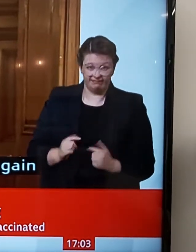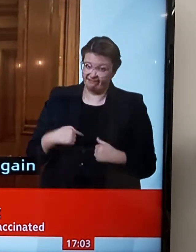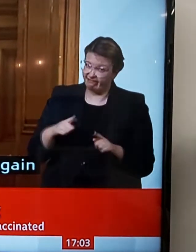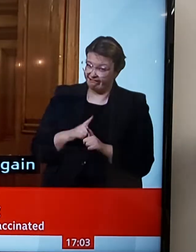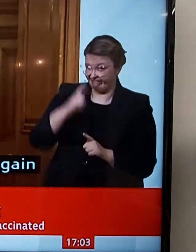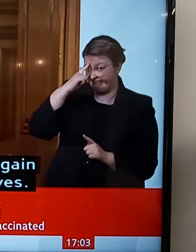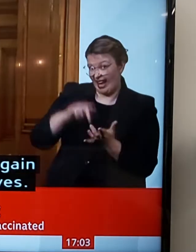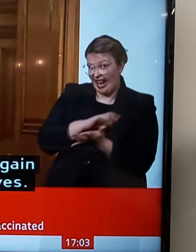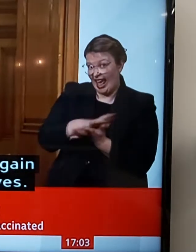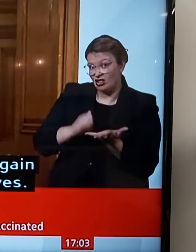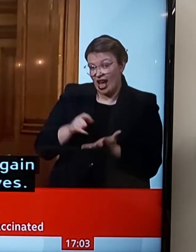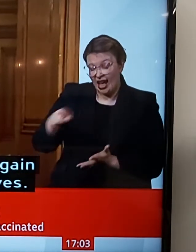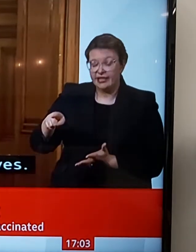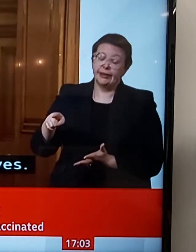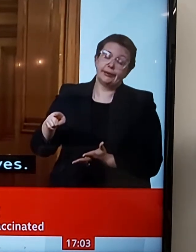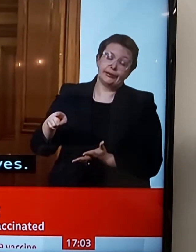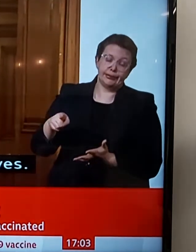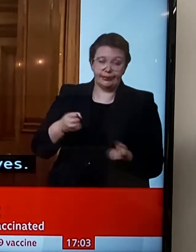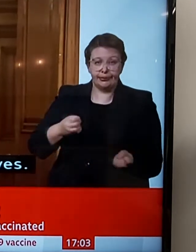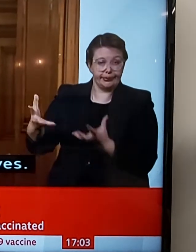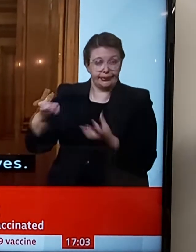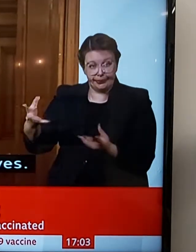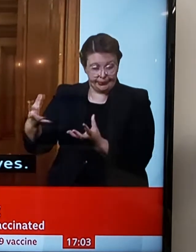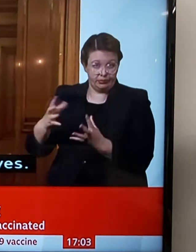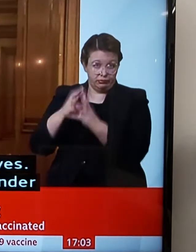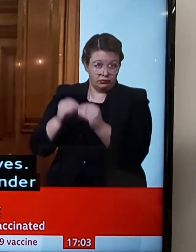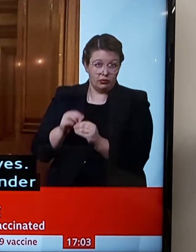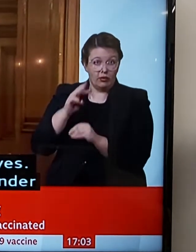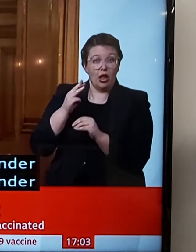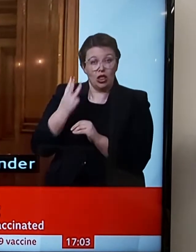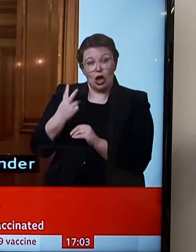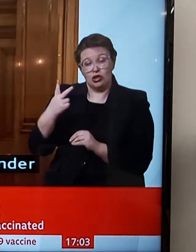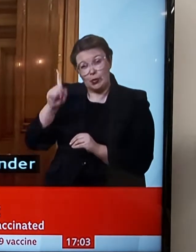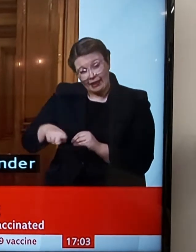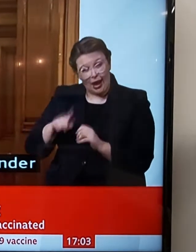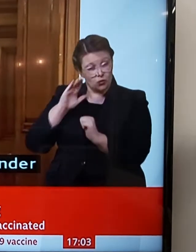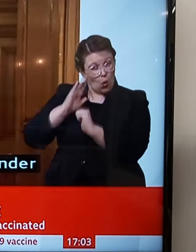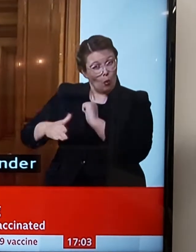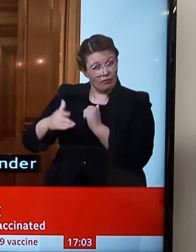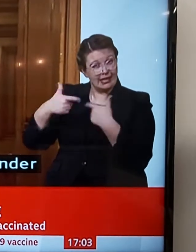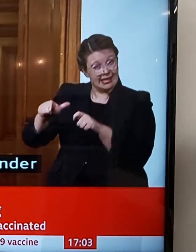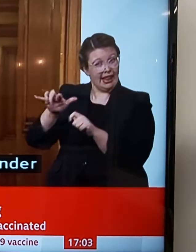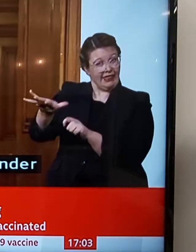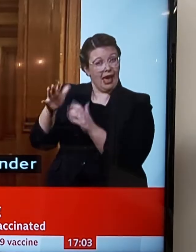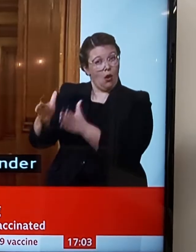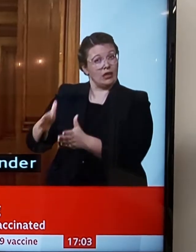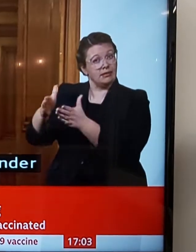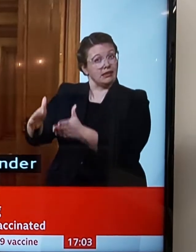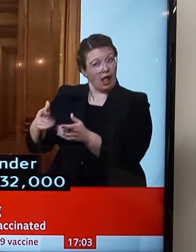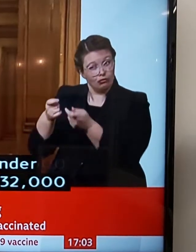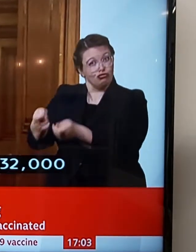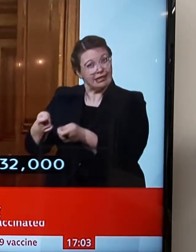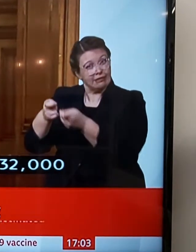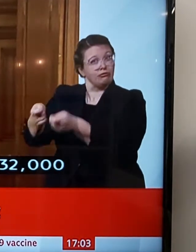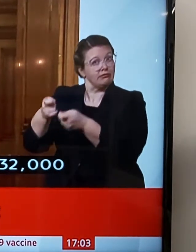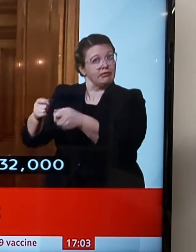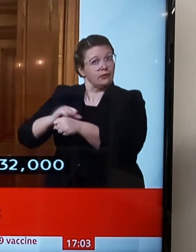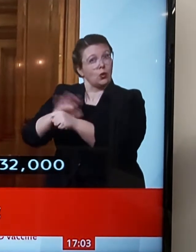more than 32,000 COVID patients still in hospital. And so tonight,